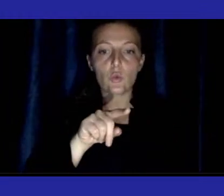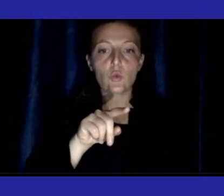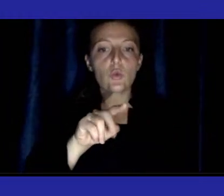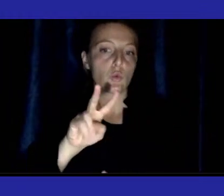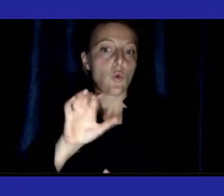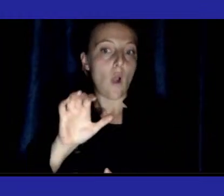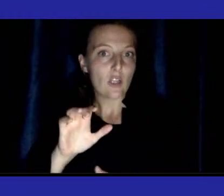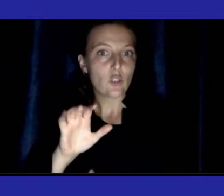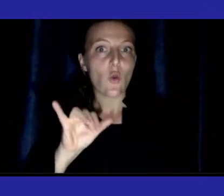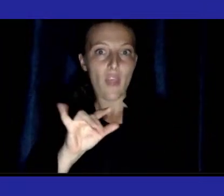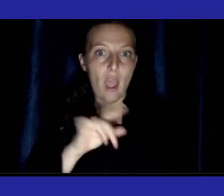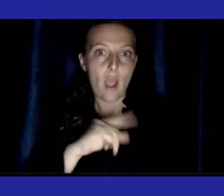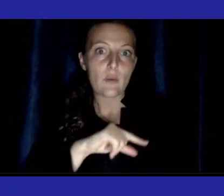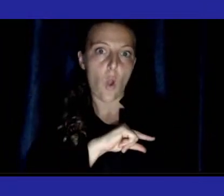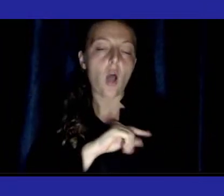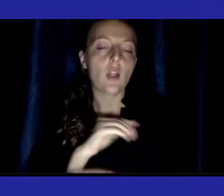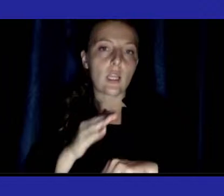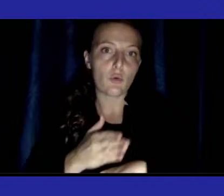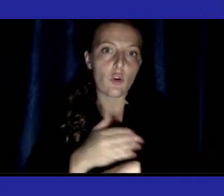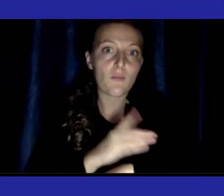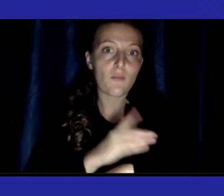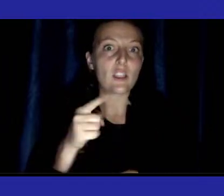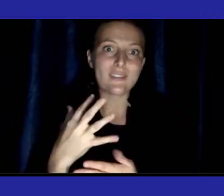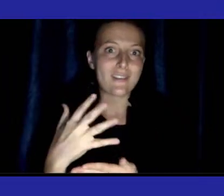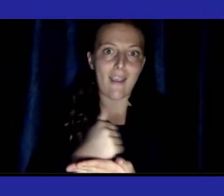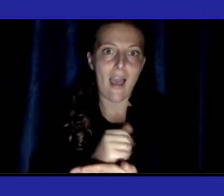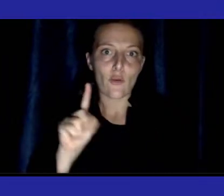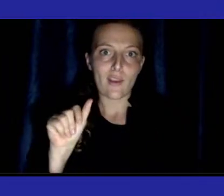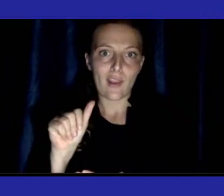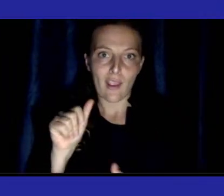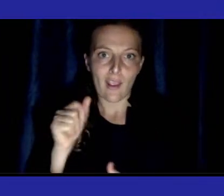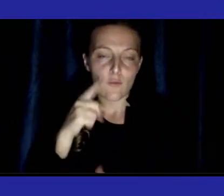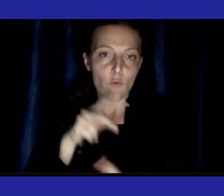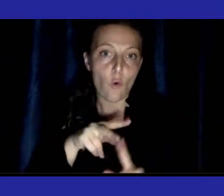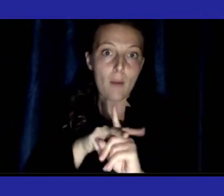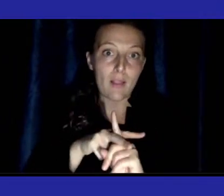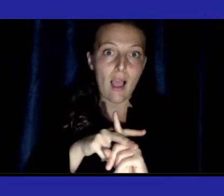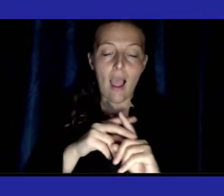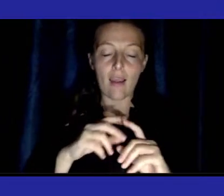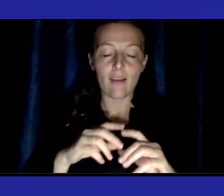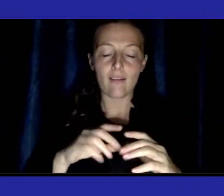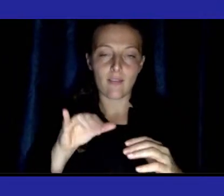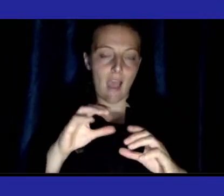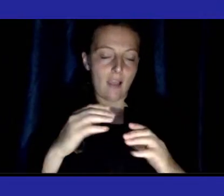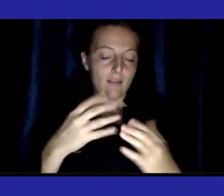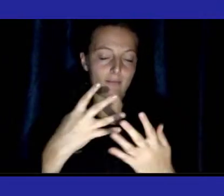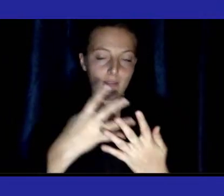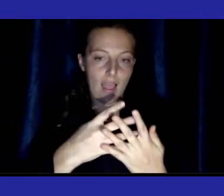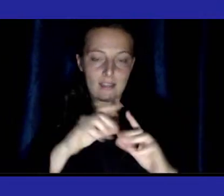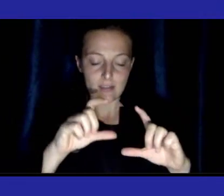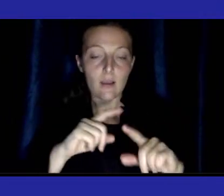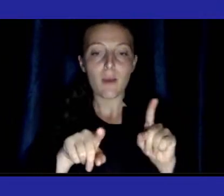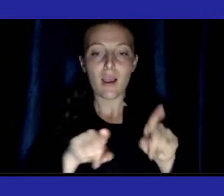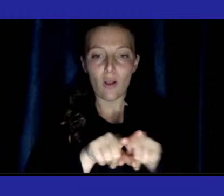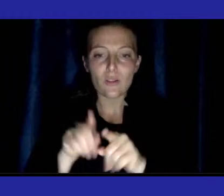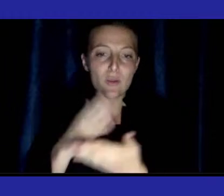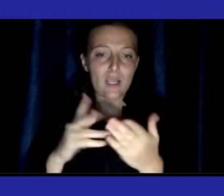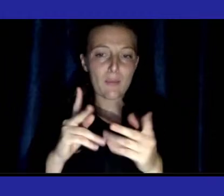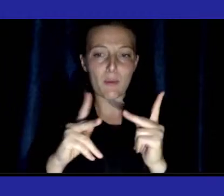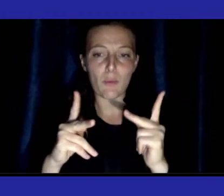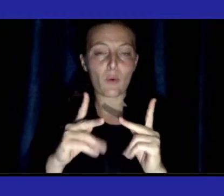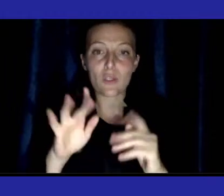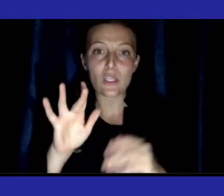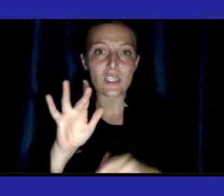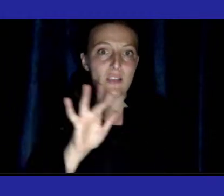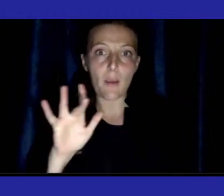the lens. Something similar is happening with each of our affiliates. They were leaving it blank. They weren't, right, collecting the